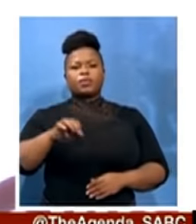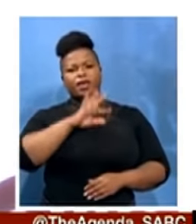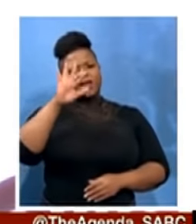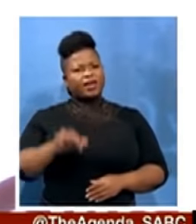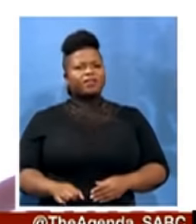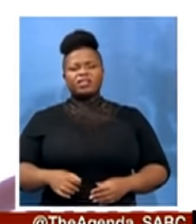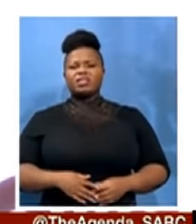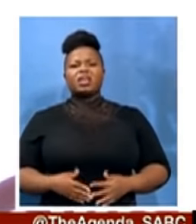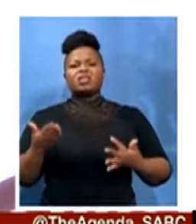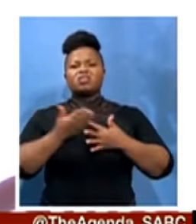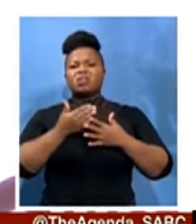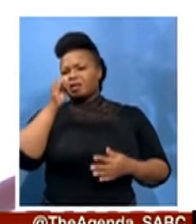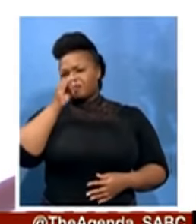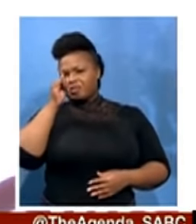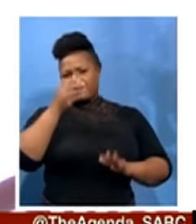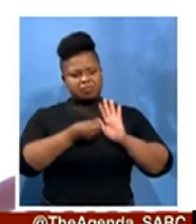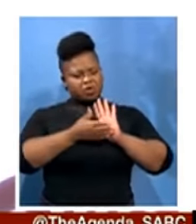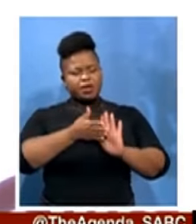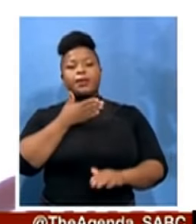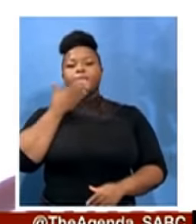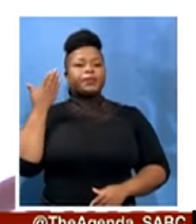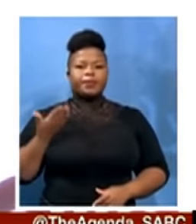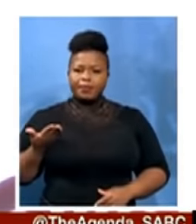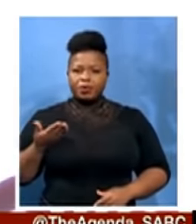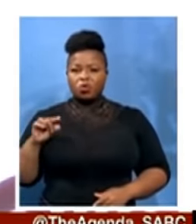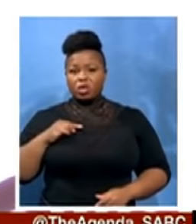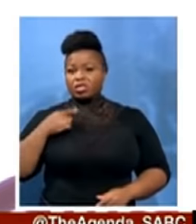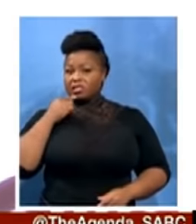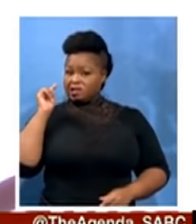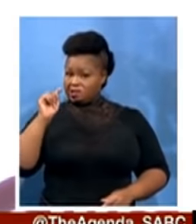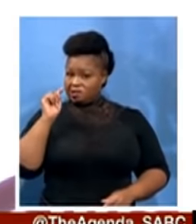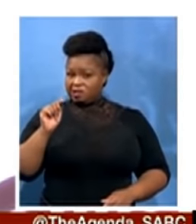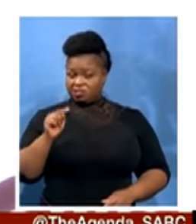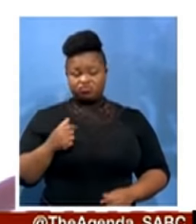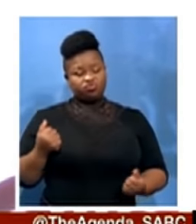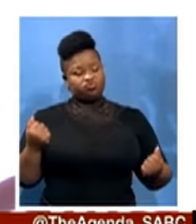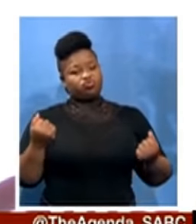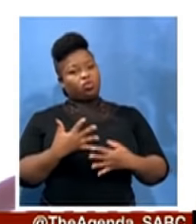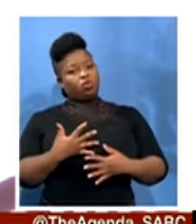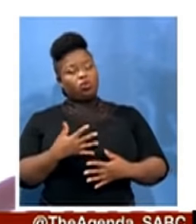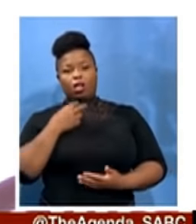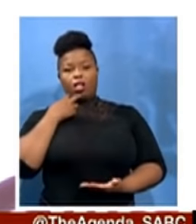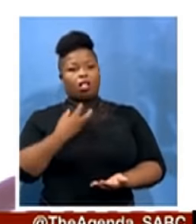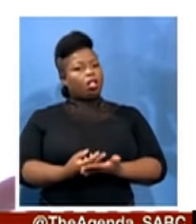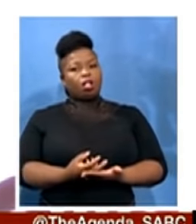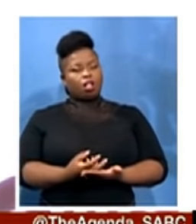record, emphasizing that this really shocks them as his friends and the family that